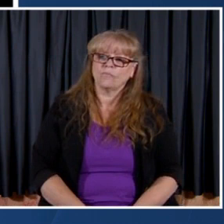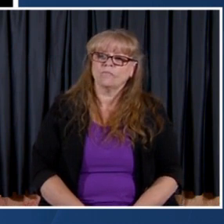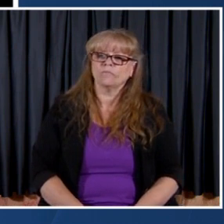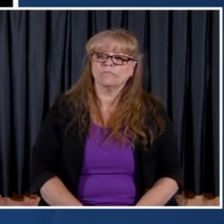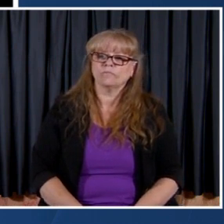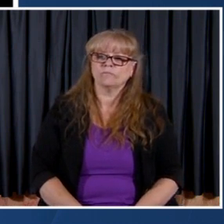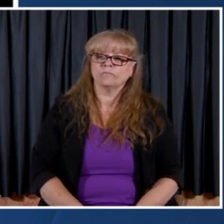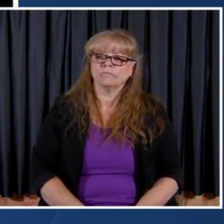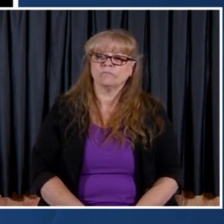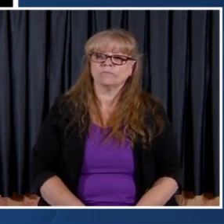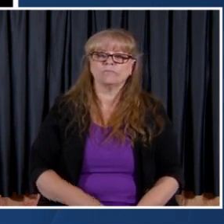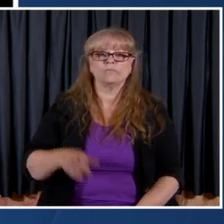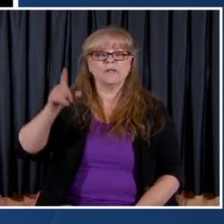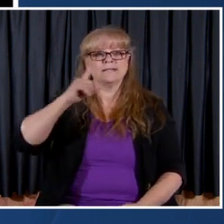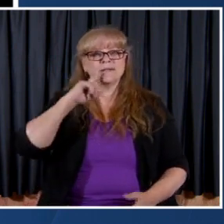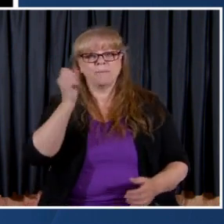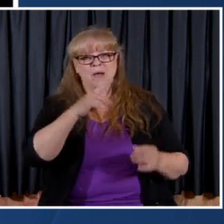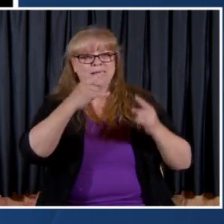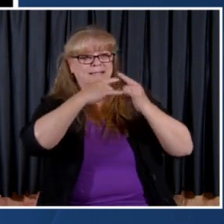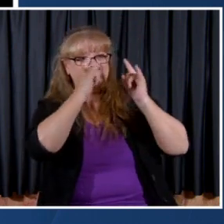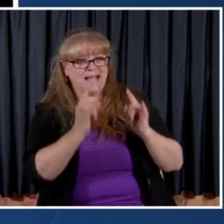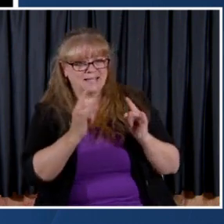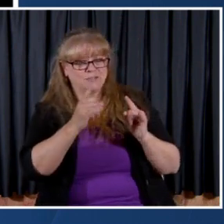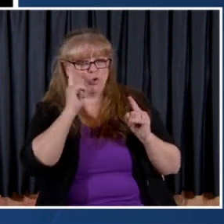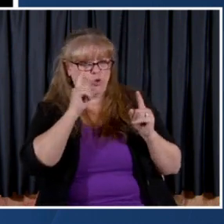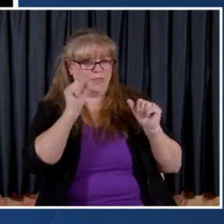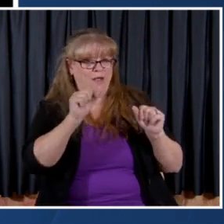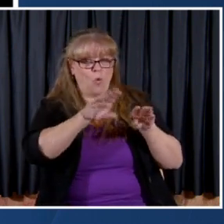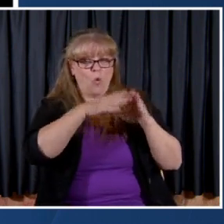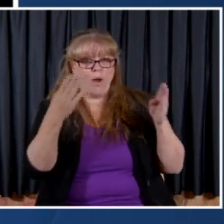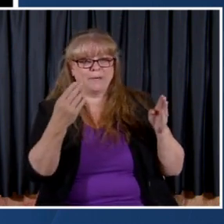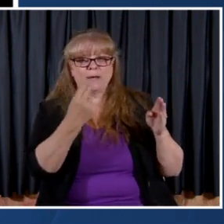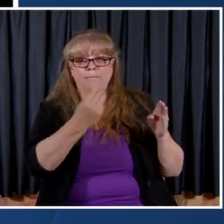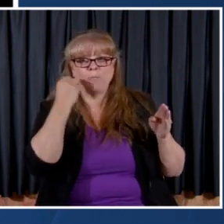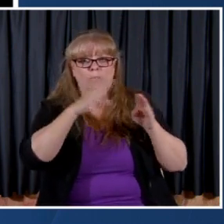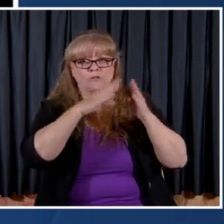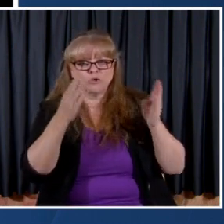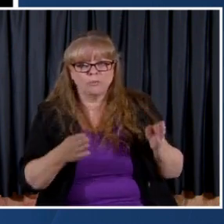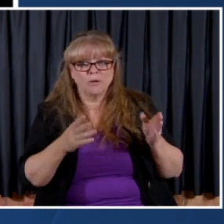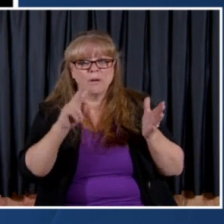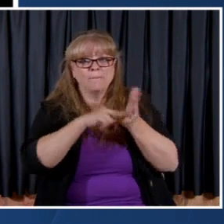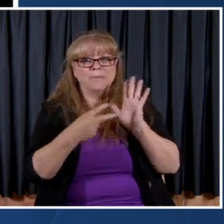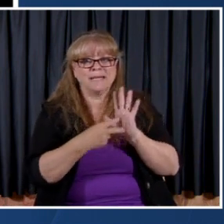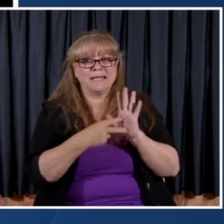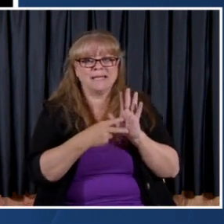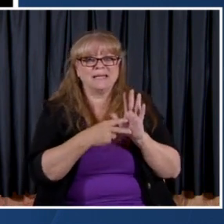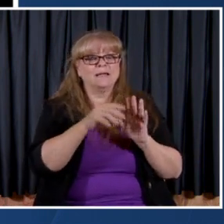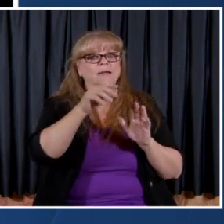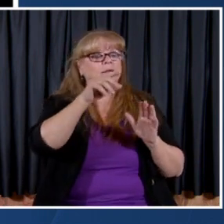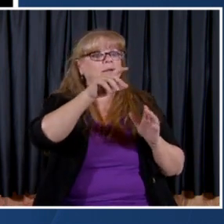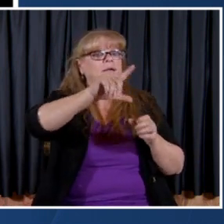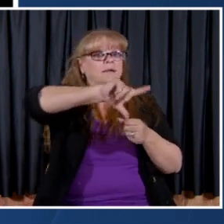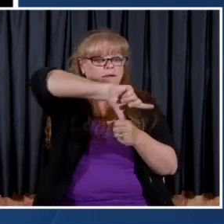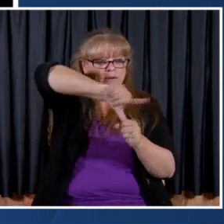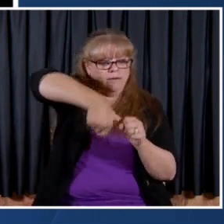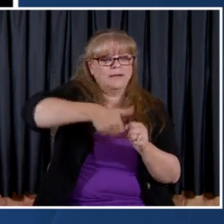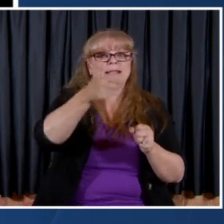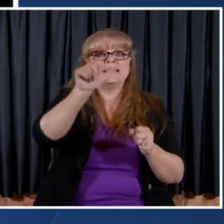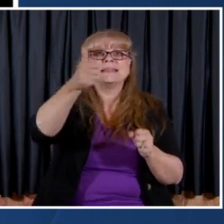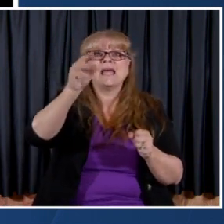about dropping the 10-mile travel limitation on Coloradans. And also, I wanted to see if you had a chance to go through President